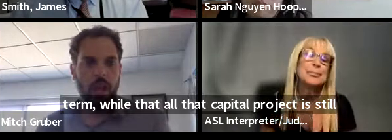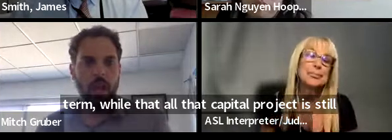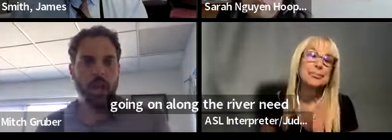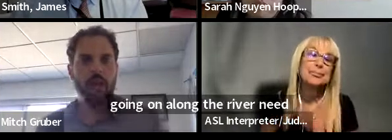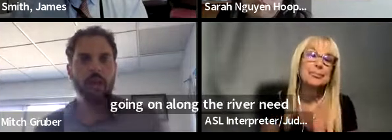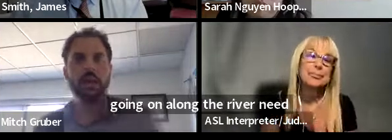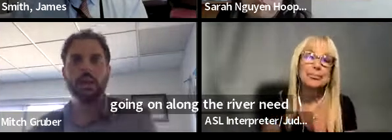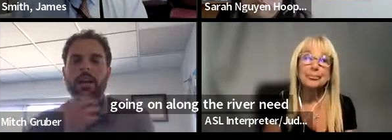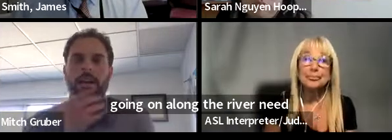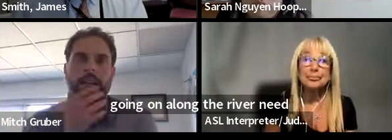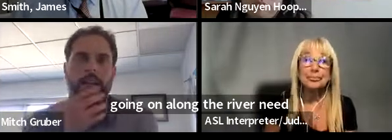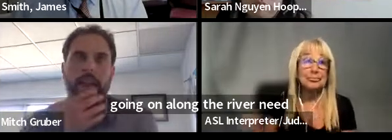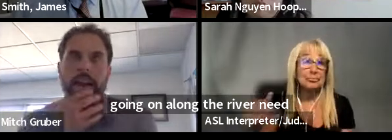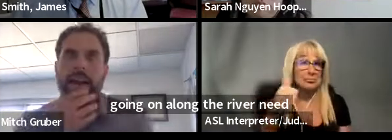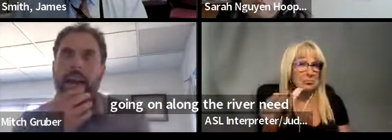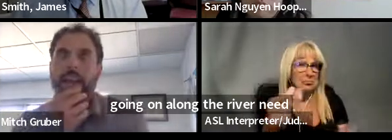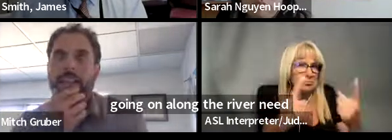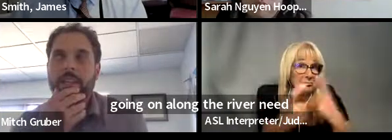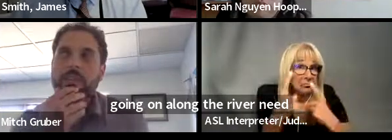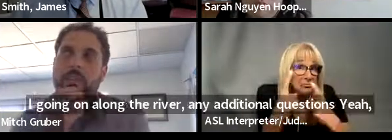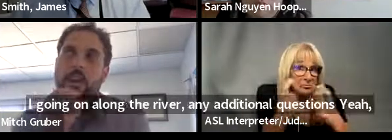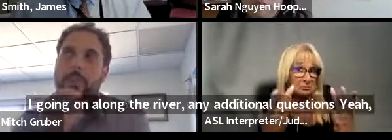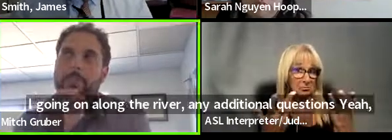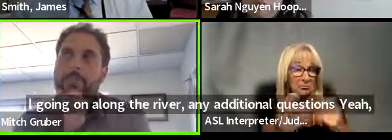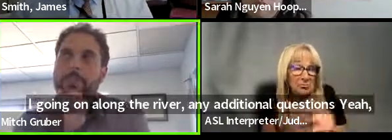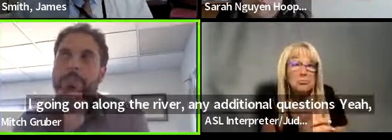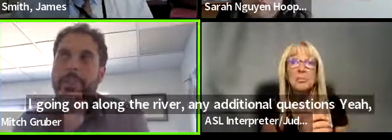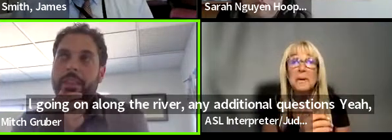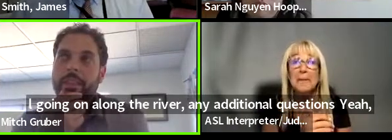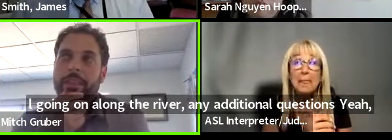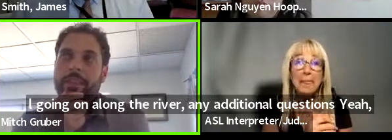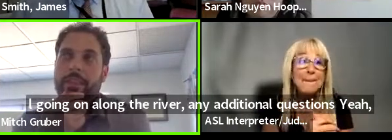Any additional questions? Yeah, I guess